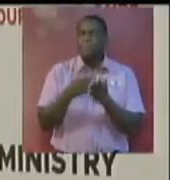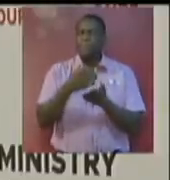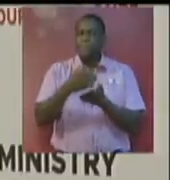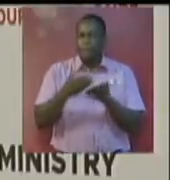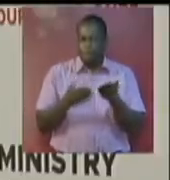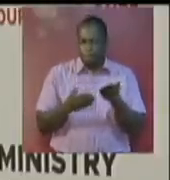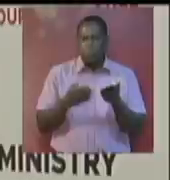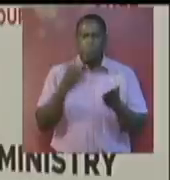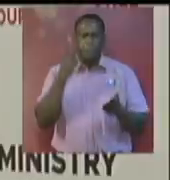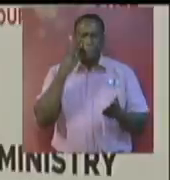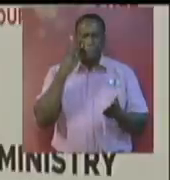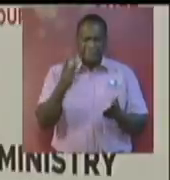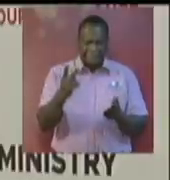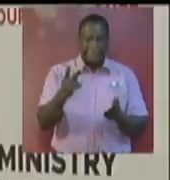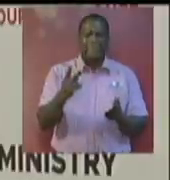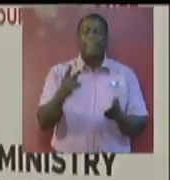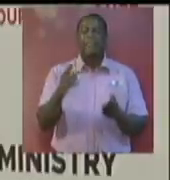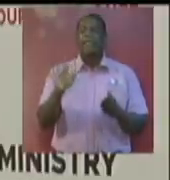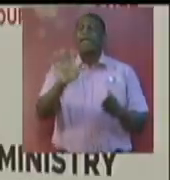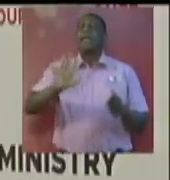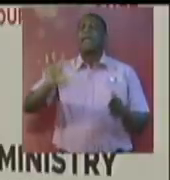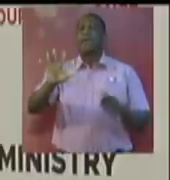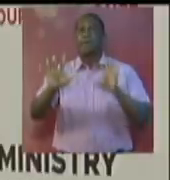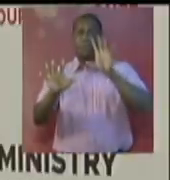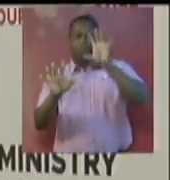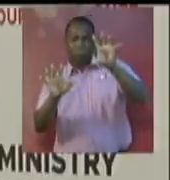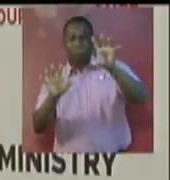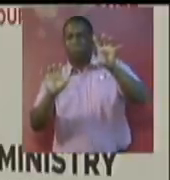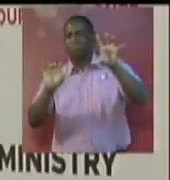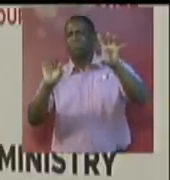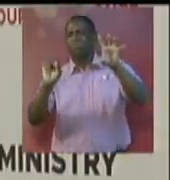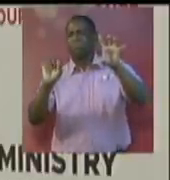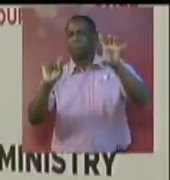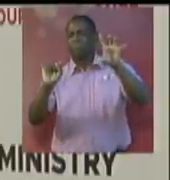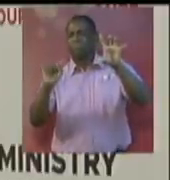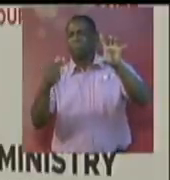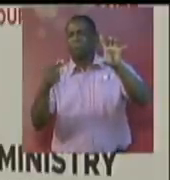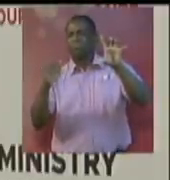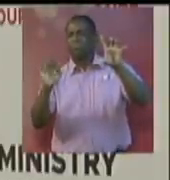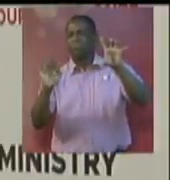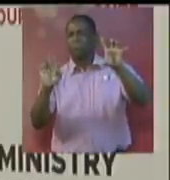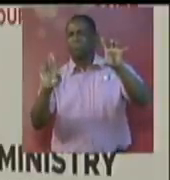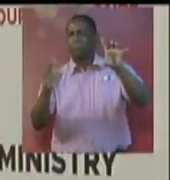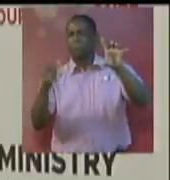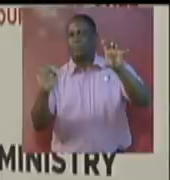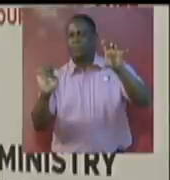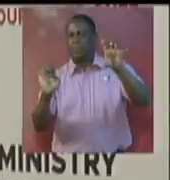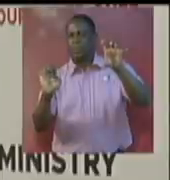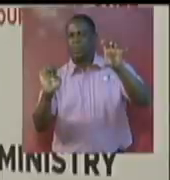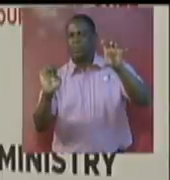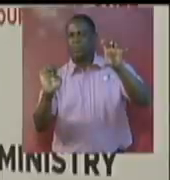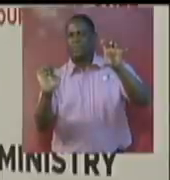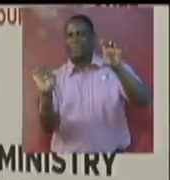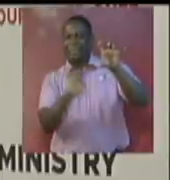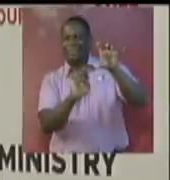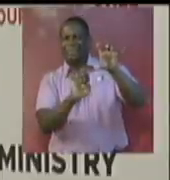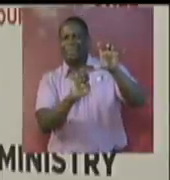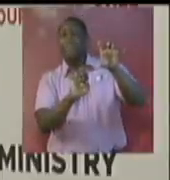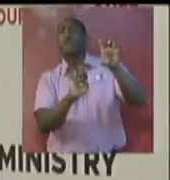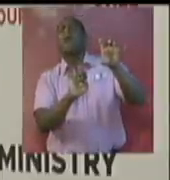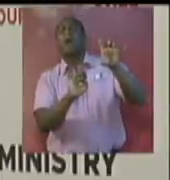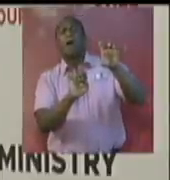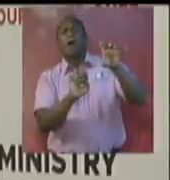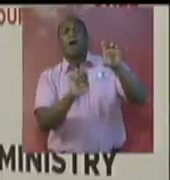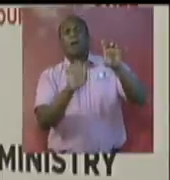seeing in St. George East. St. George East extends from St. Joseph in the east all the way up to Arima in the